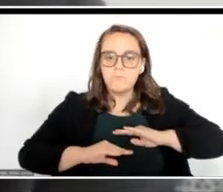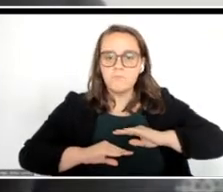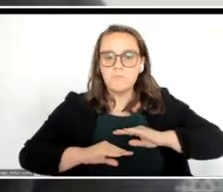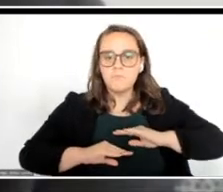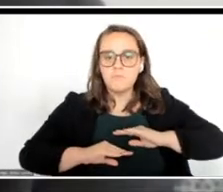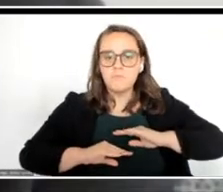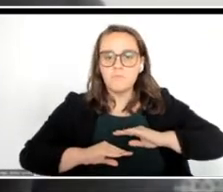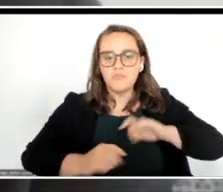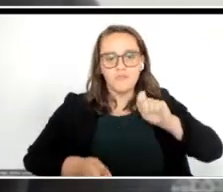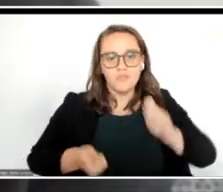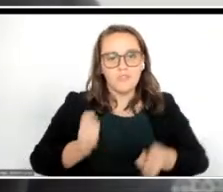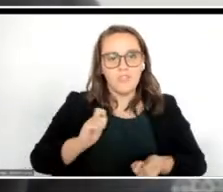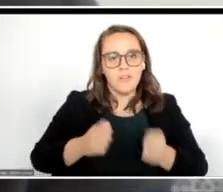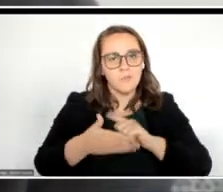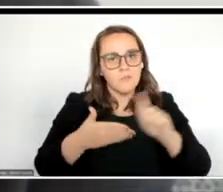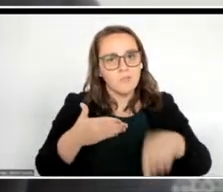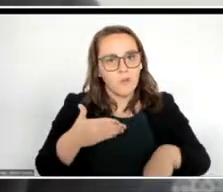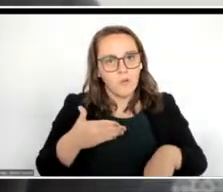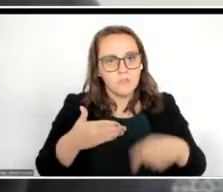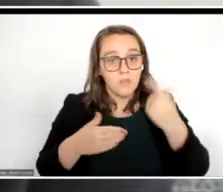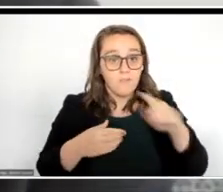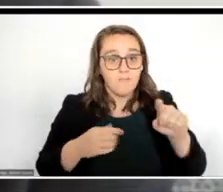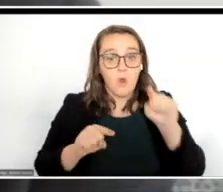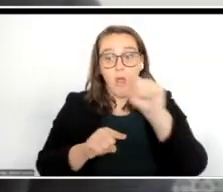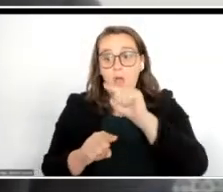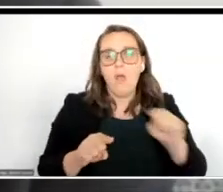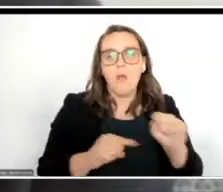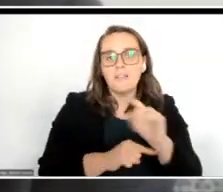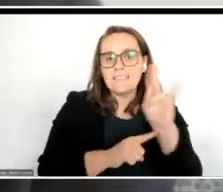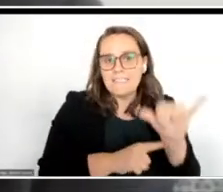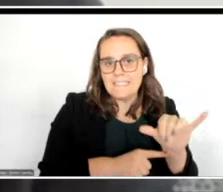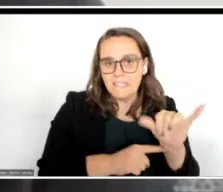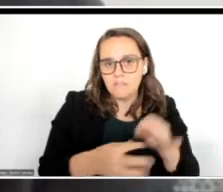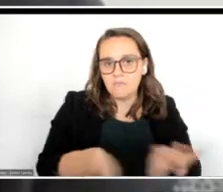change the results in any of the key states.